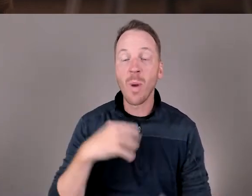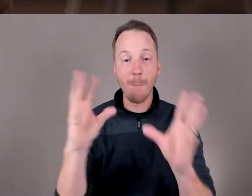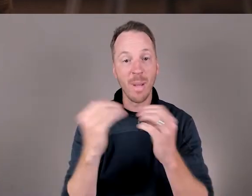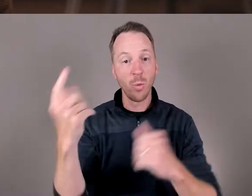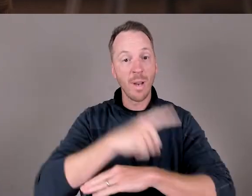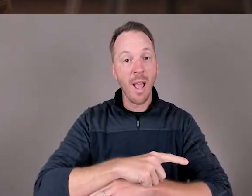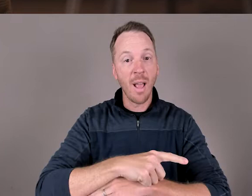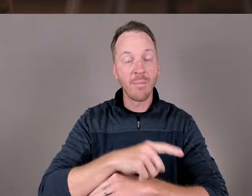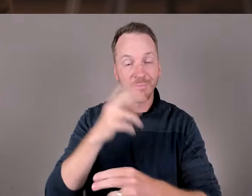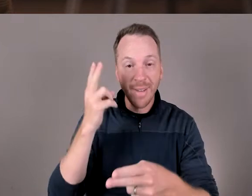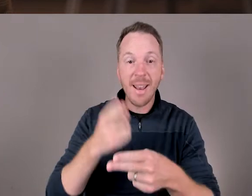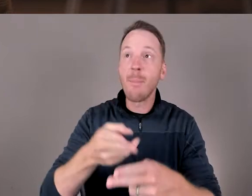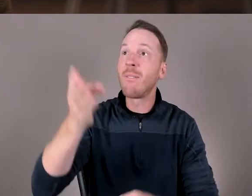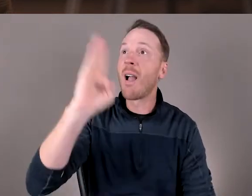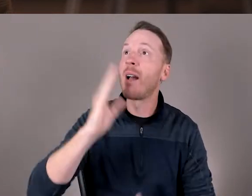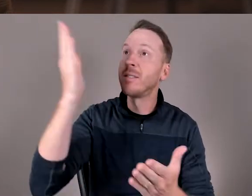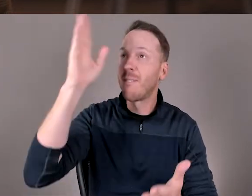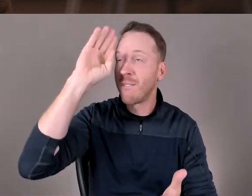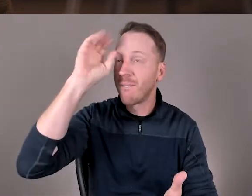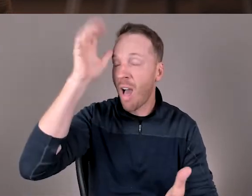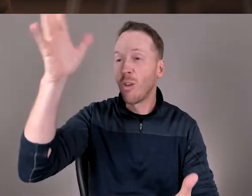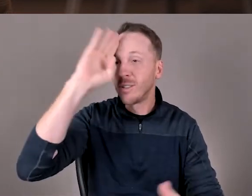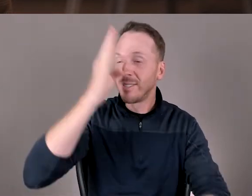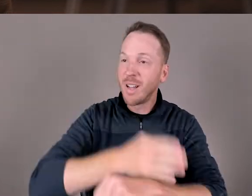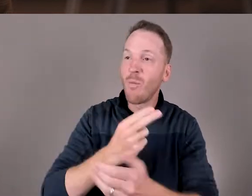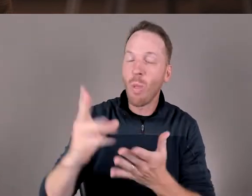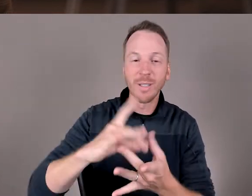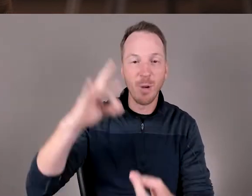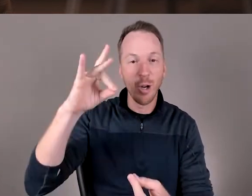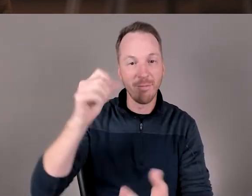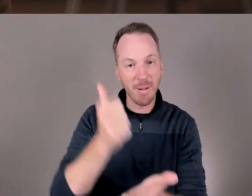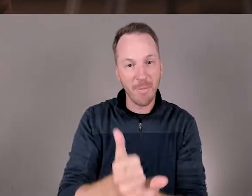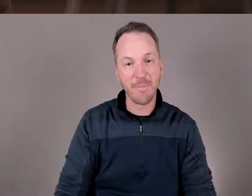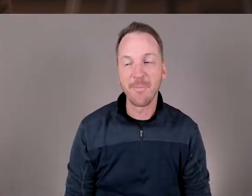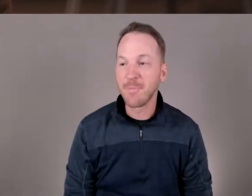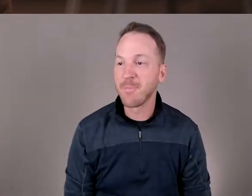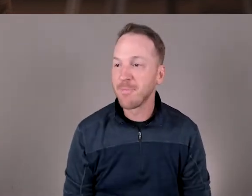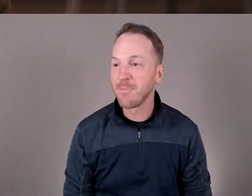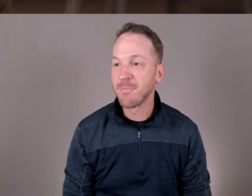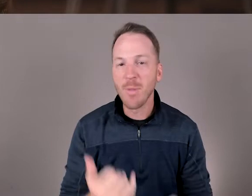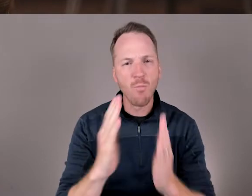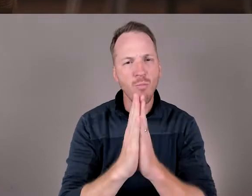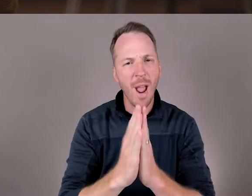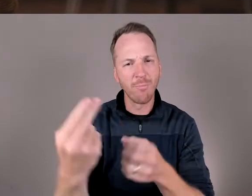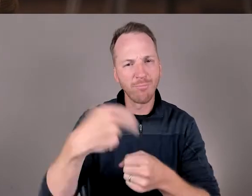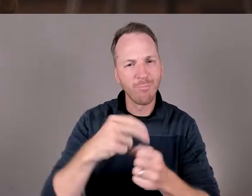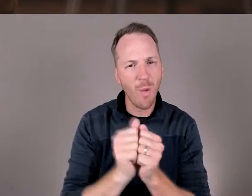name of God. He is the Father, the Son, and the Holy Spirit. Amen. Pray with me.